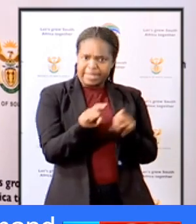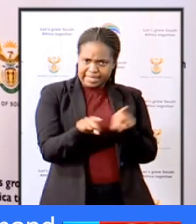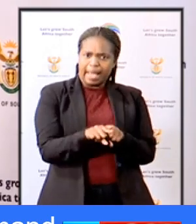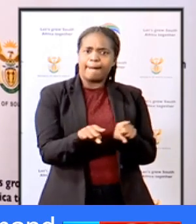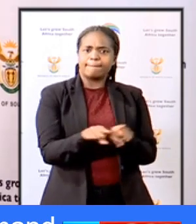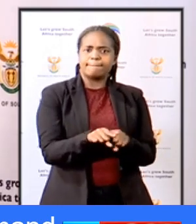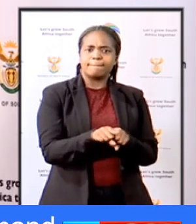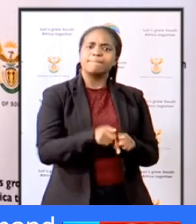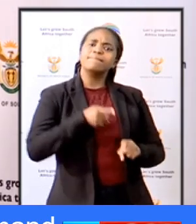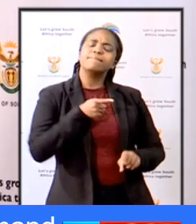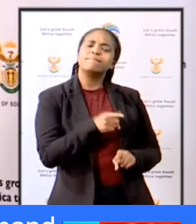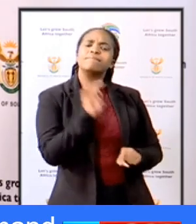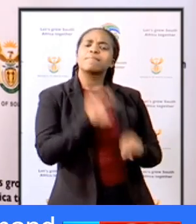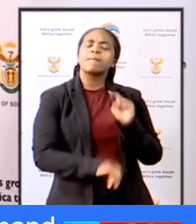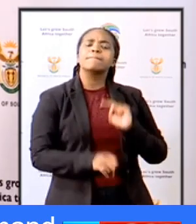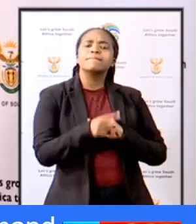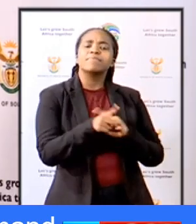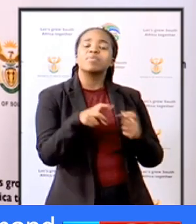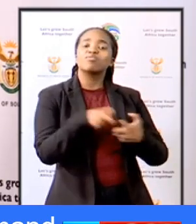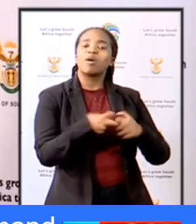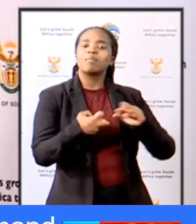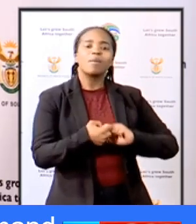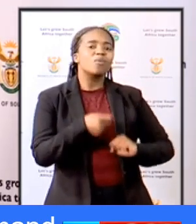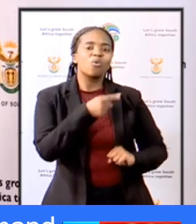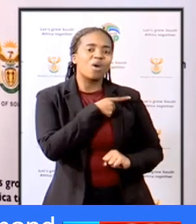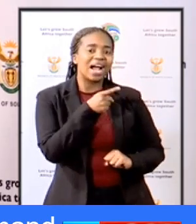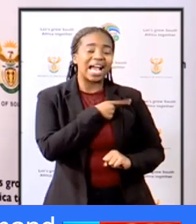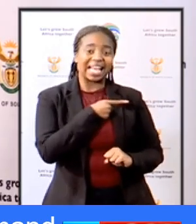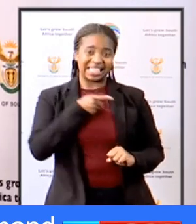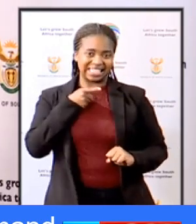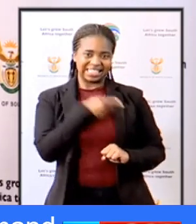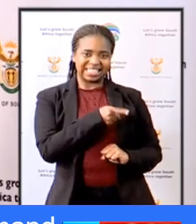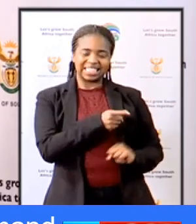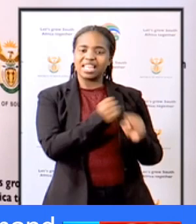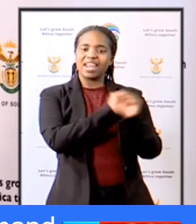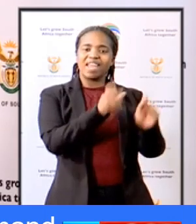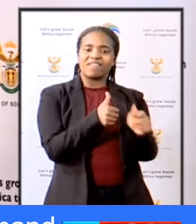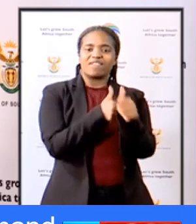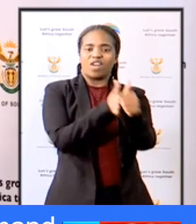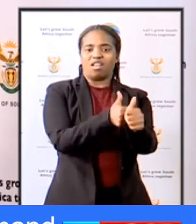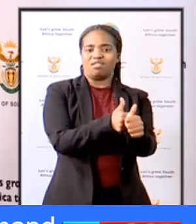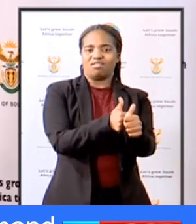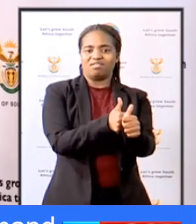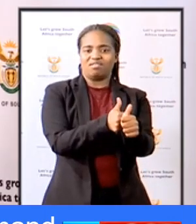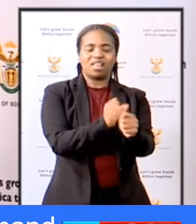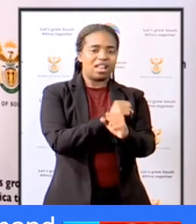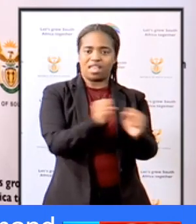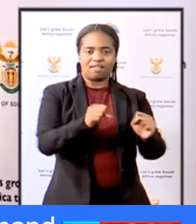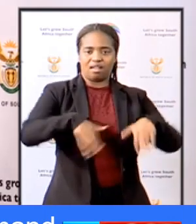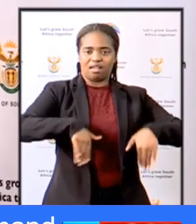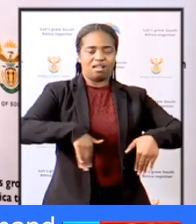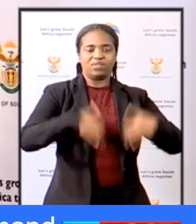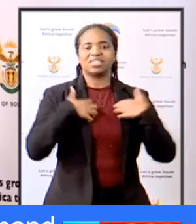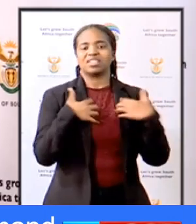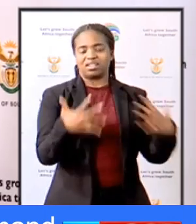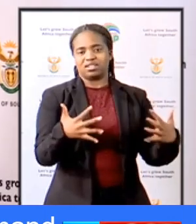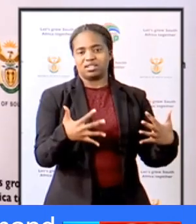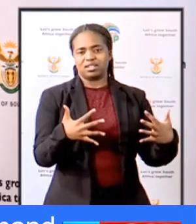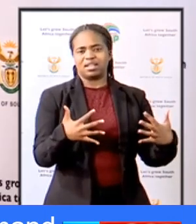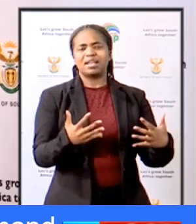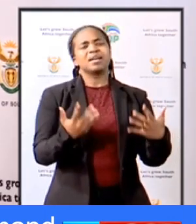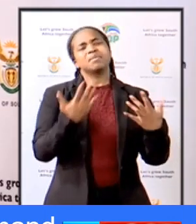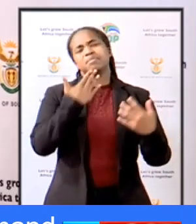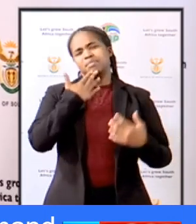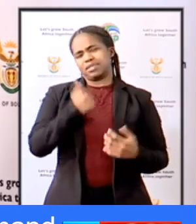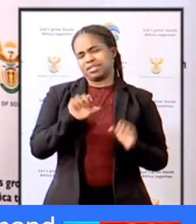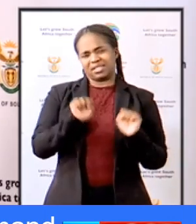that difficulty arose because these measures had not been put in place. Can we